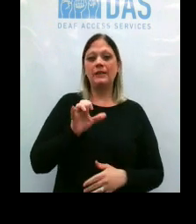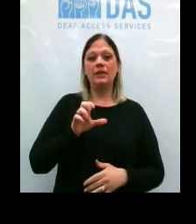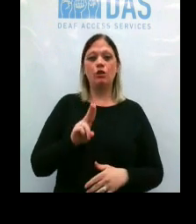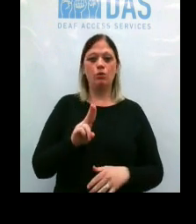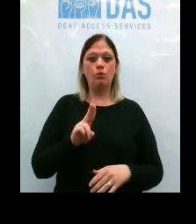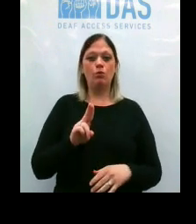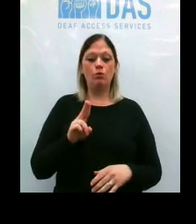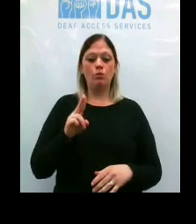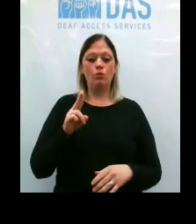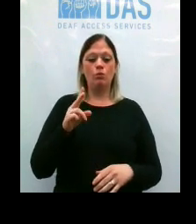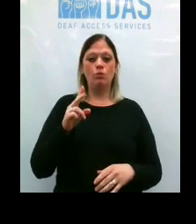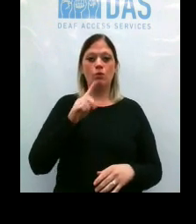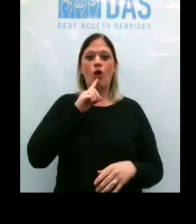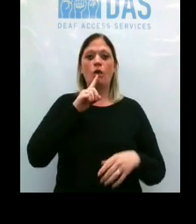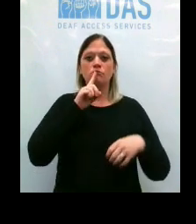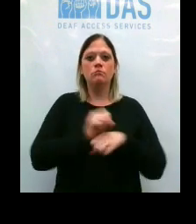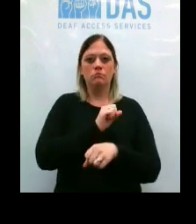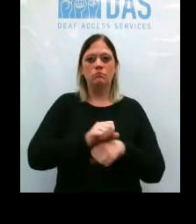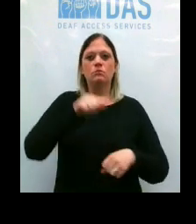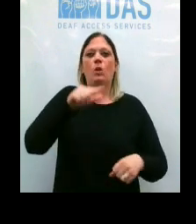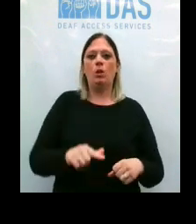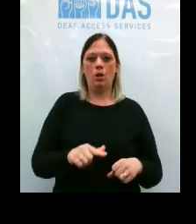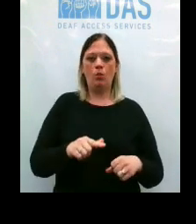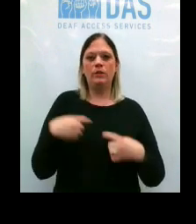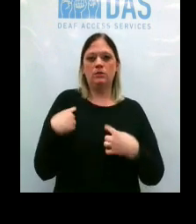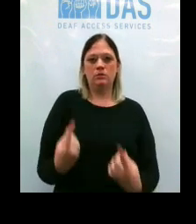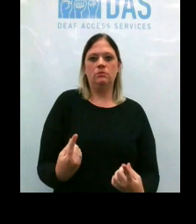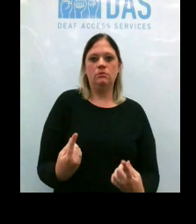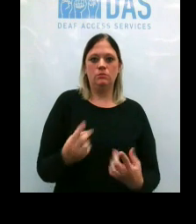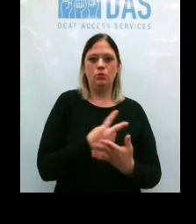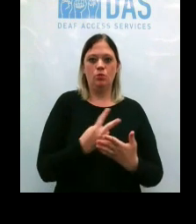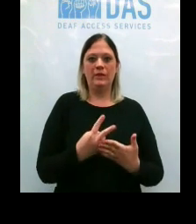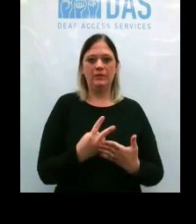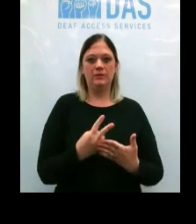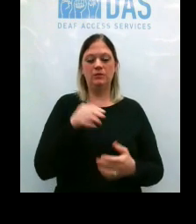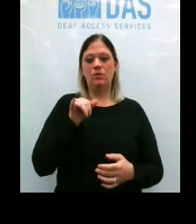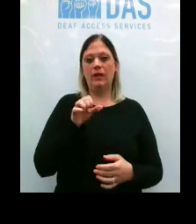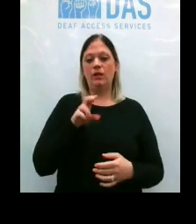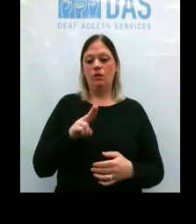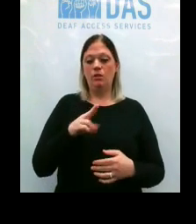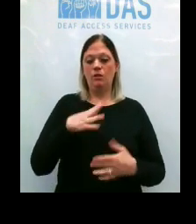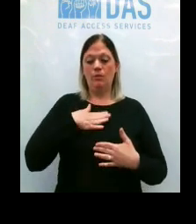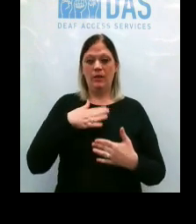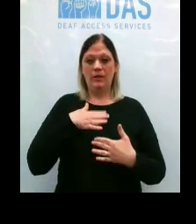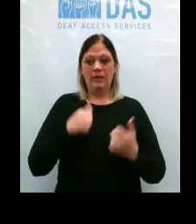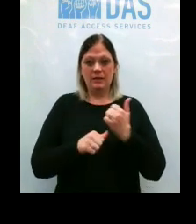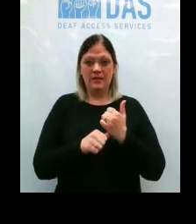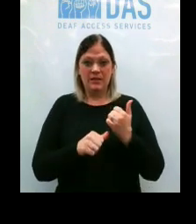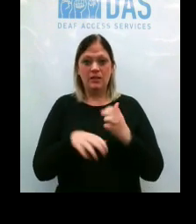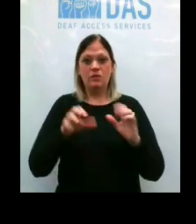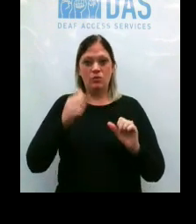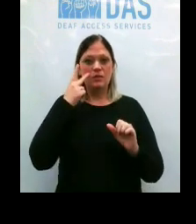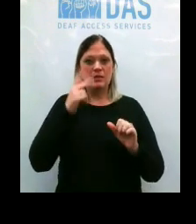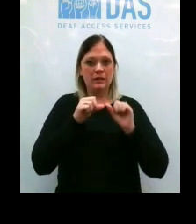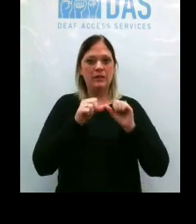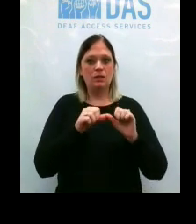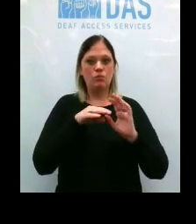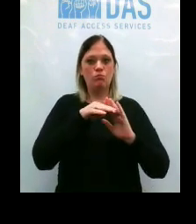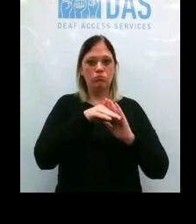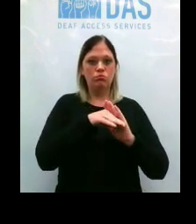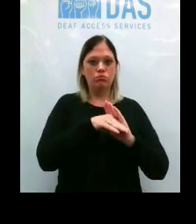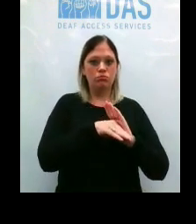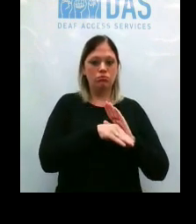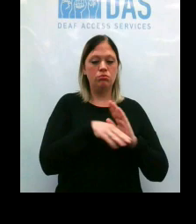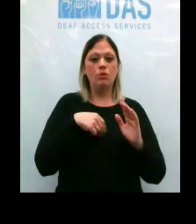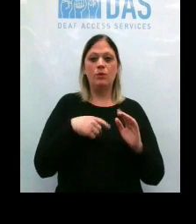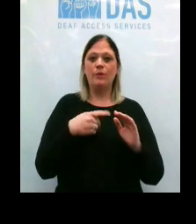we are actually at the lowest level that we've seen ICU usage during the last 2 weeks, and ICU airway assist, you see that continue to go down. We did have